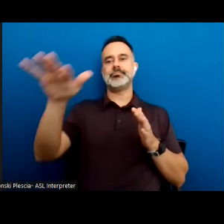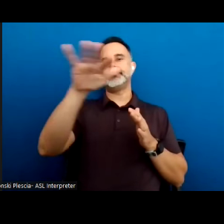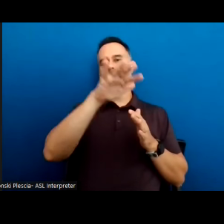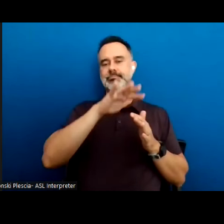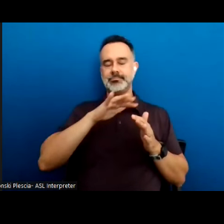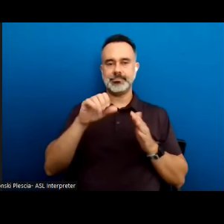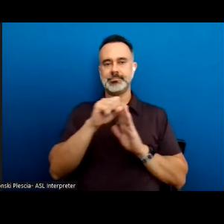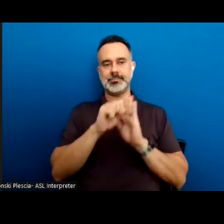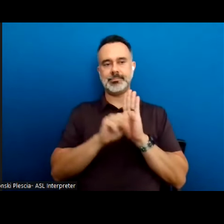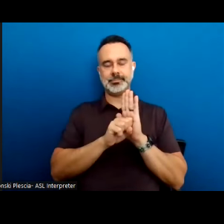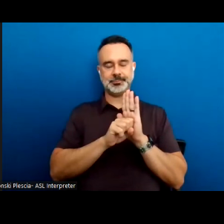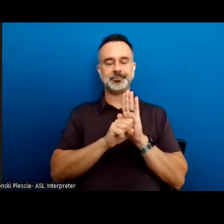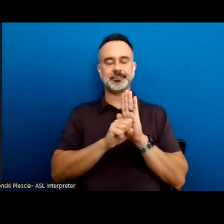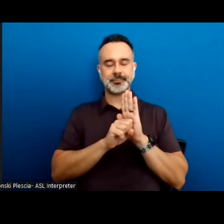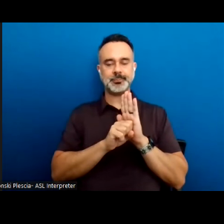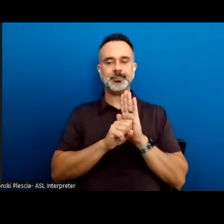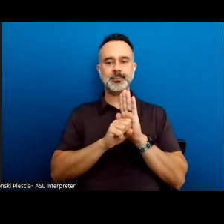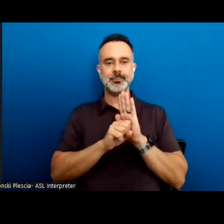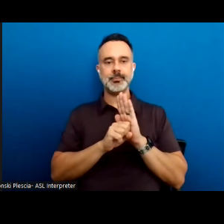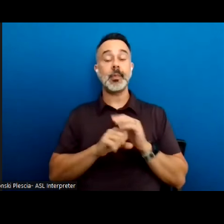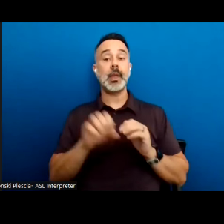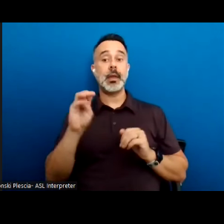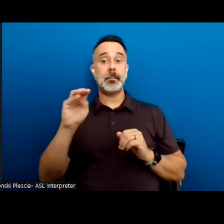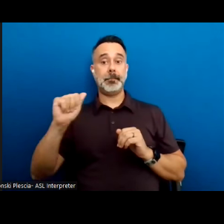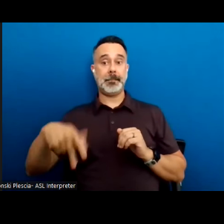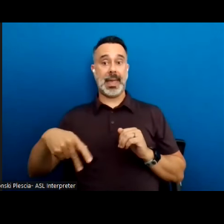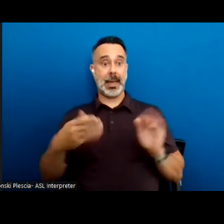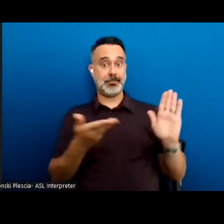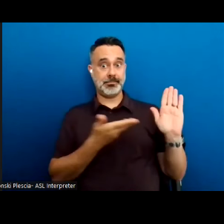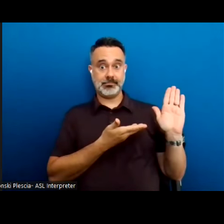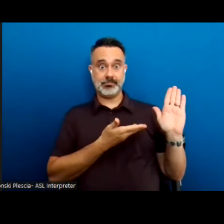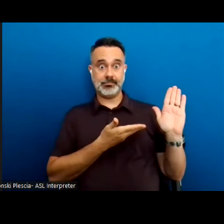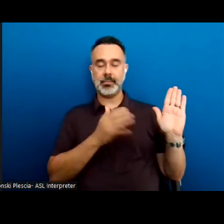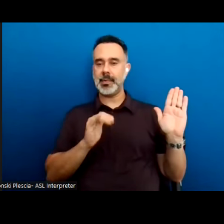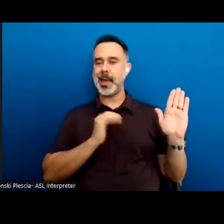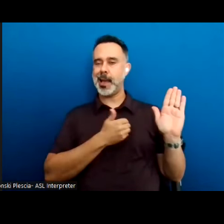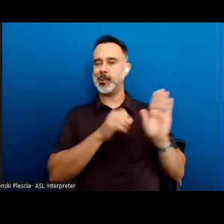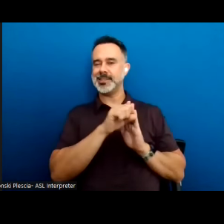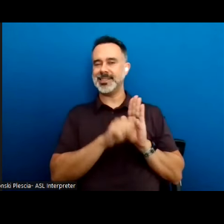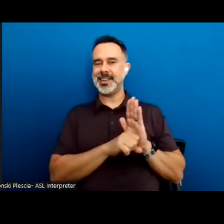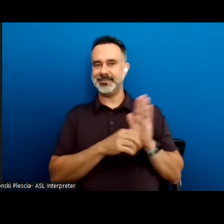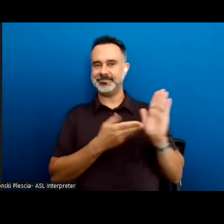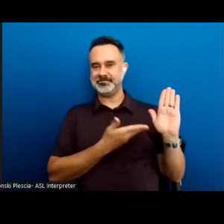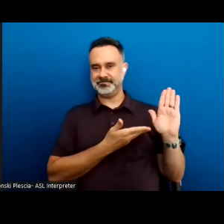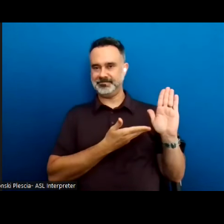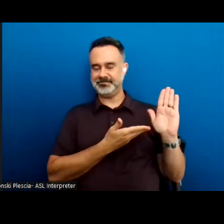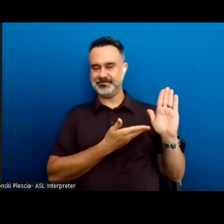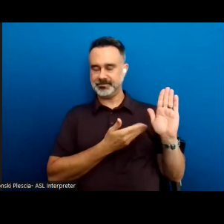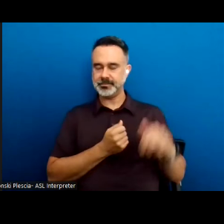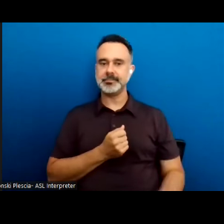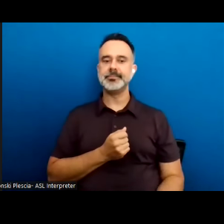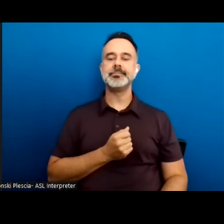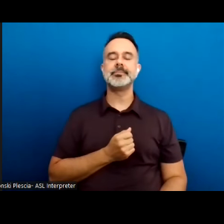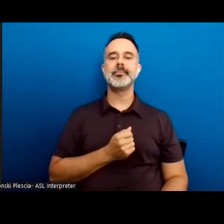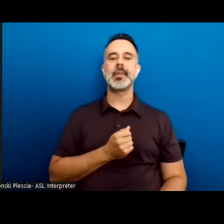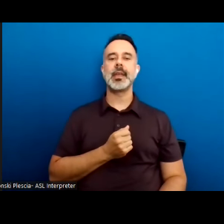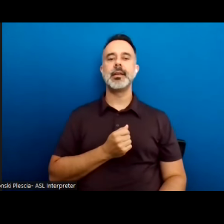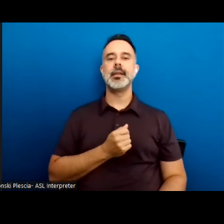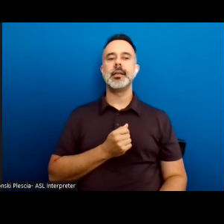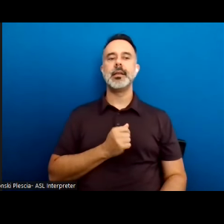And the map that you're seeing is our state of Oregon to the right there on that slide. And